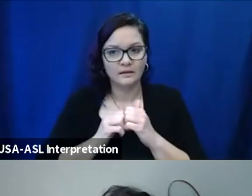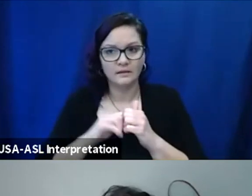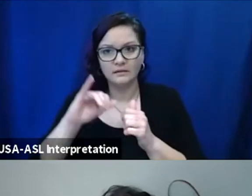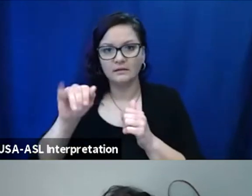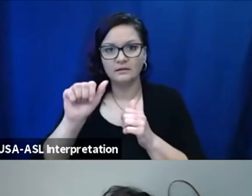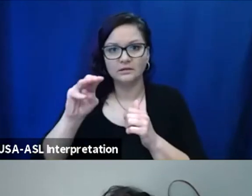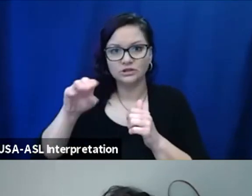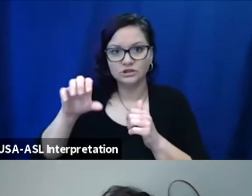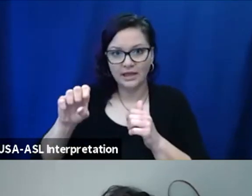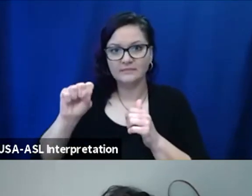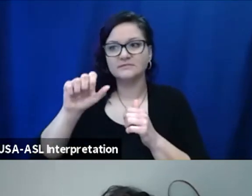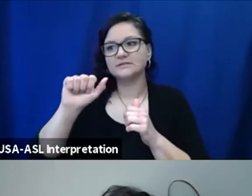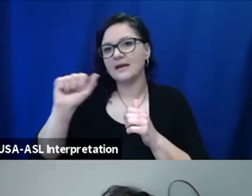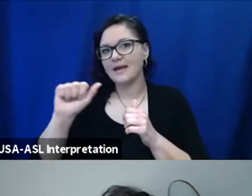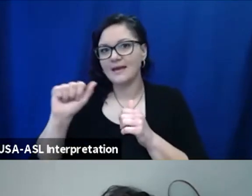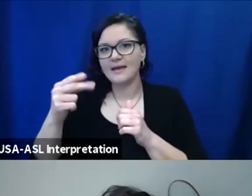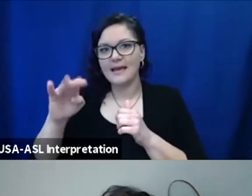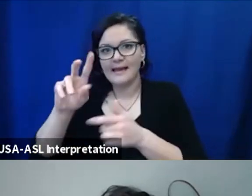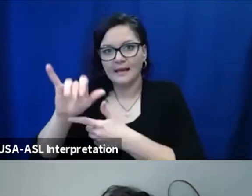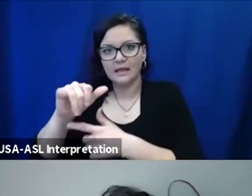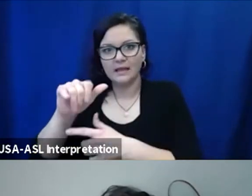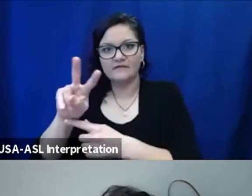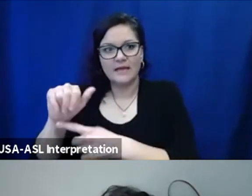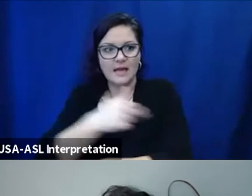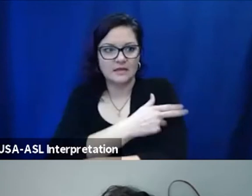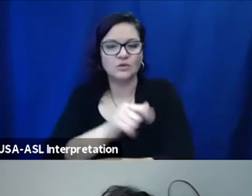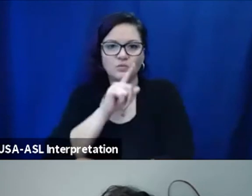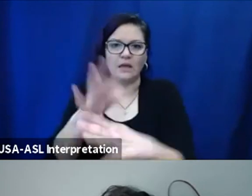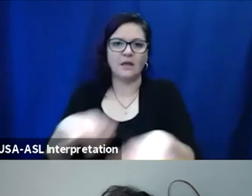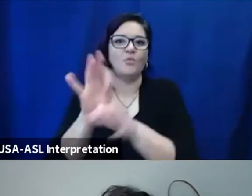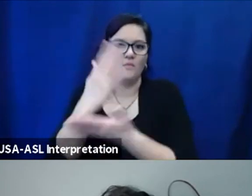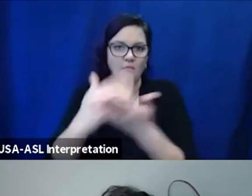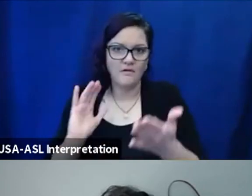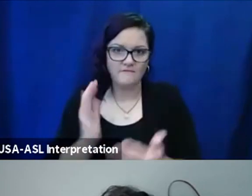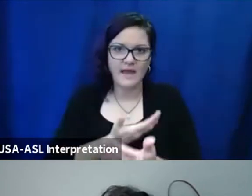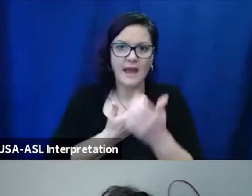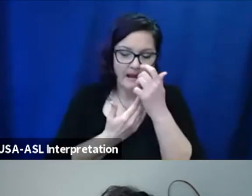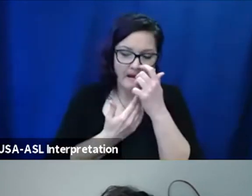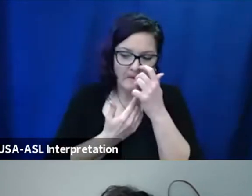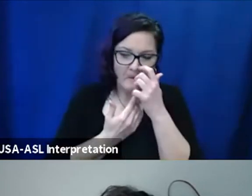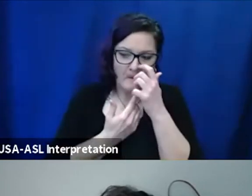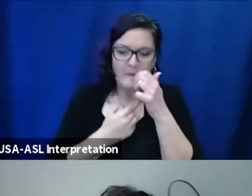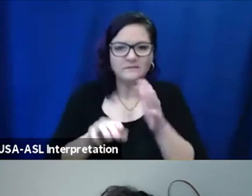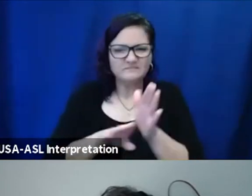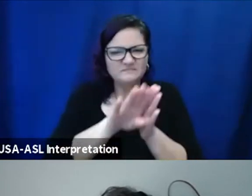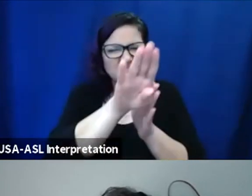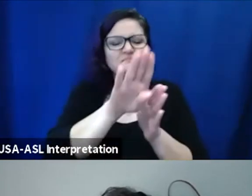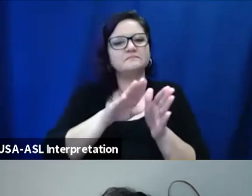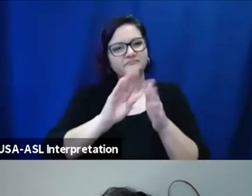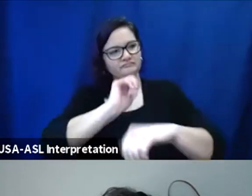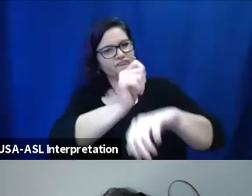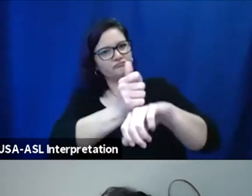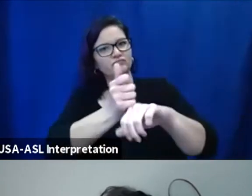A. Haley VA Hospital was an integral part of our shaping and putting together our way forward with